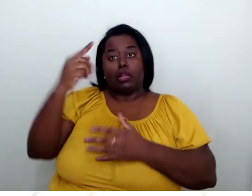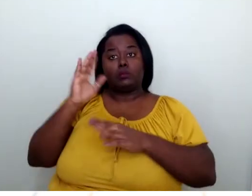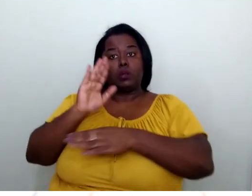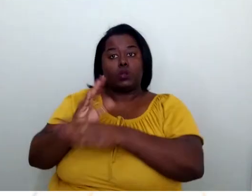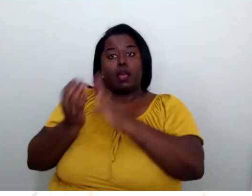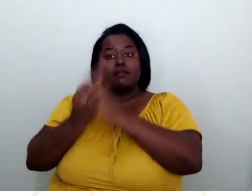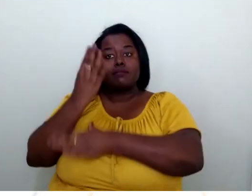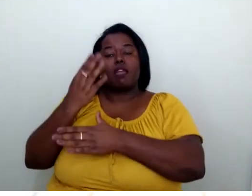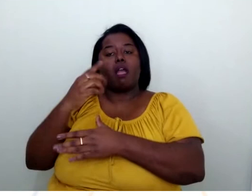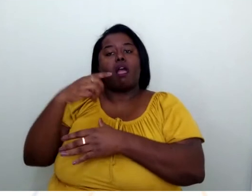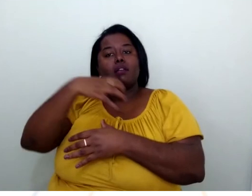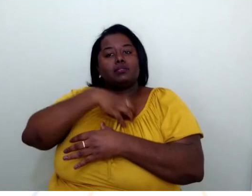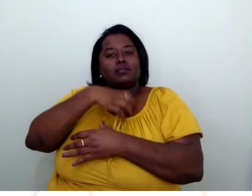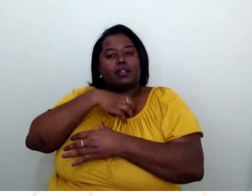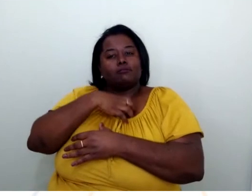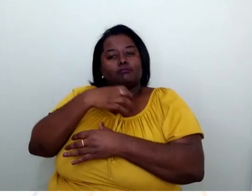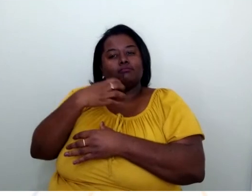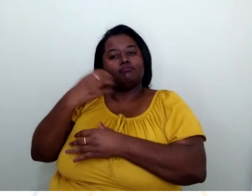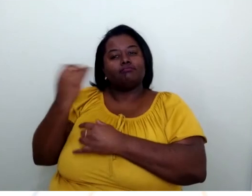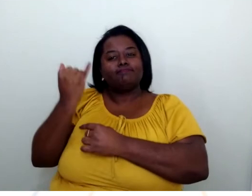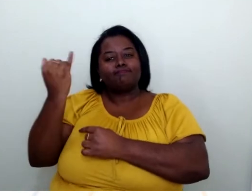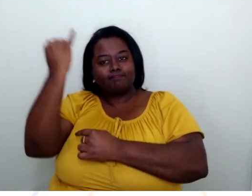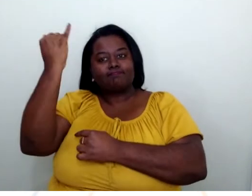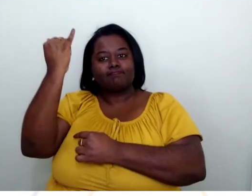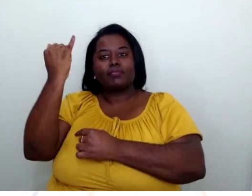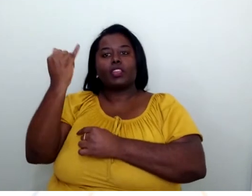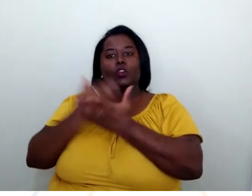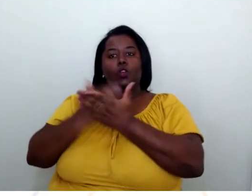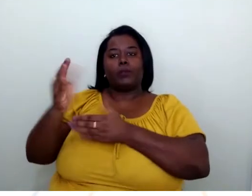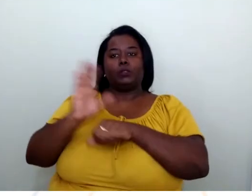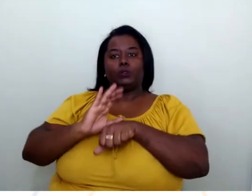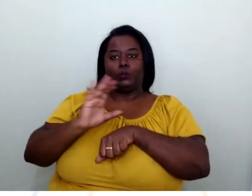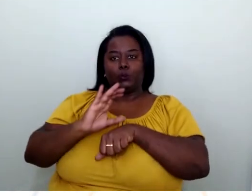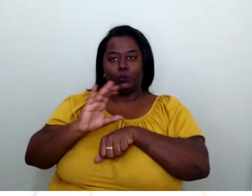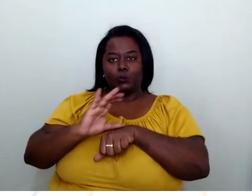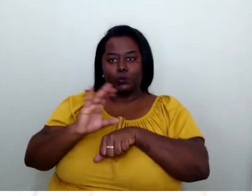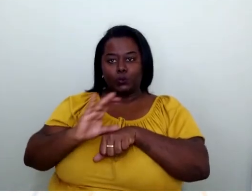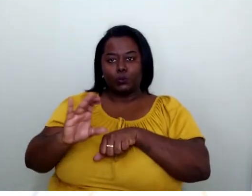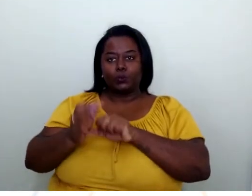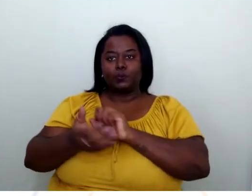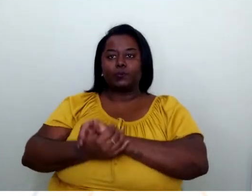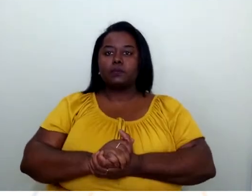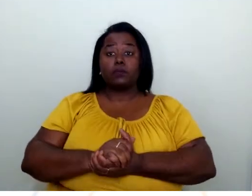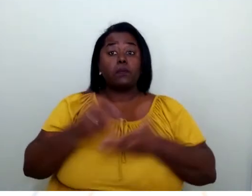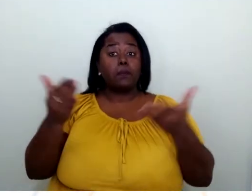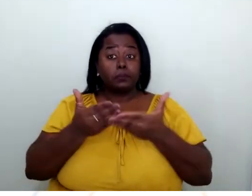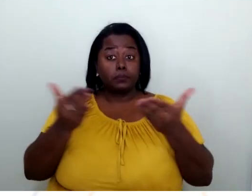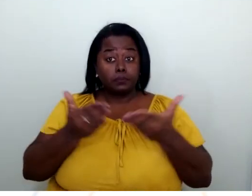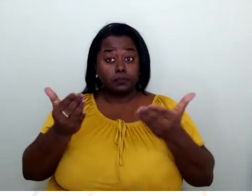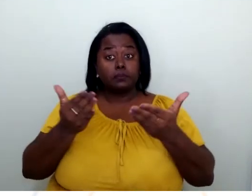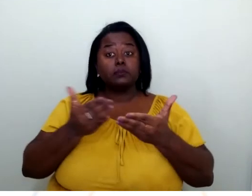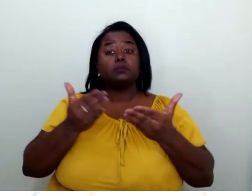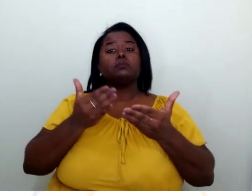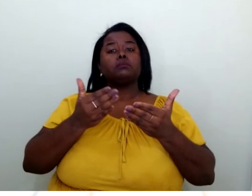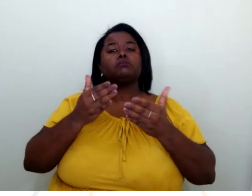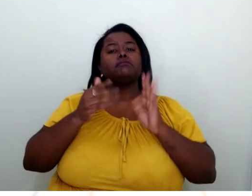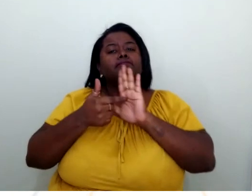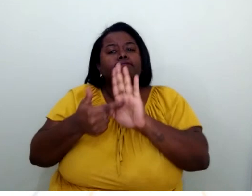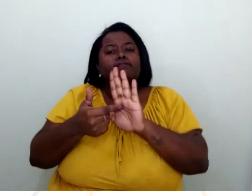type of assistance with your learning do you expect to receive in this course, and from whom? Obviously from your professor, but who else